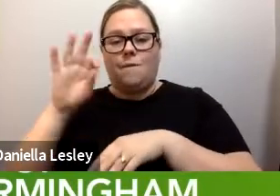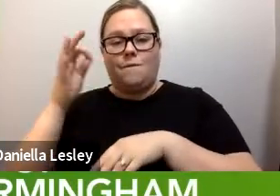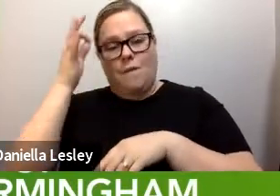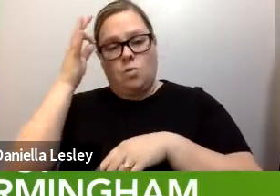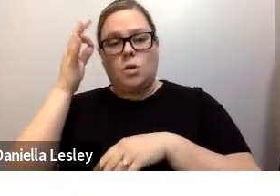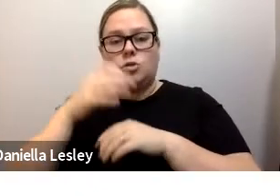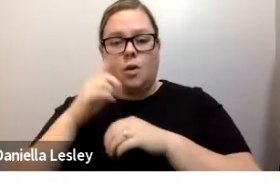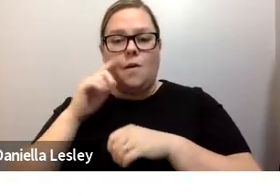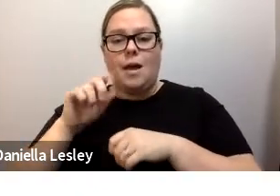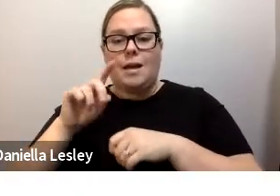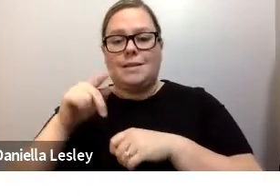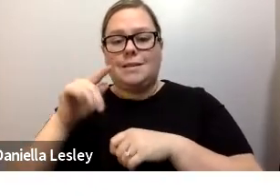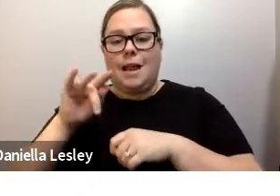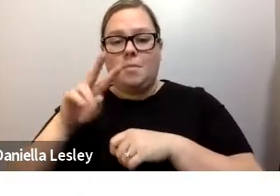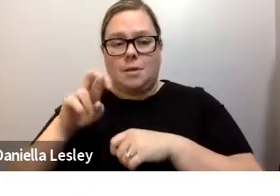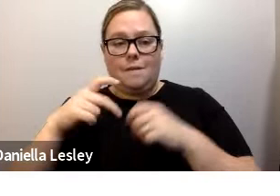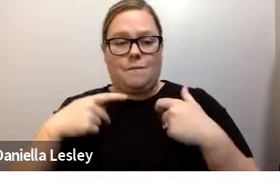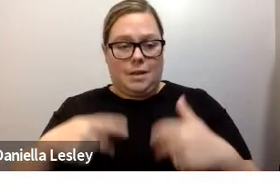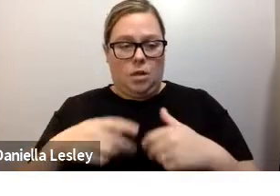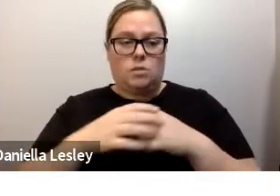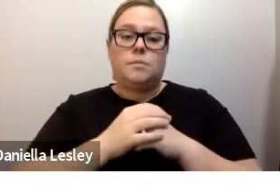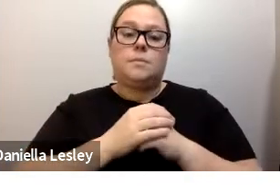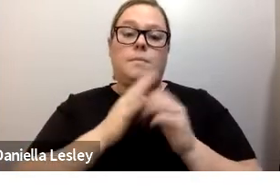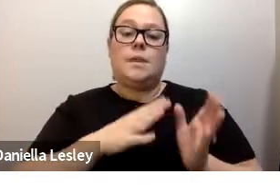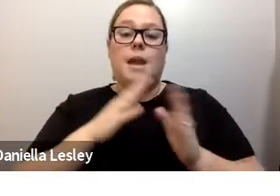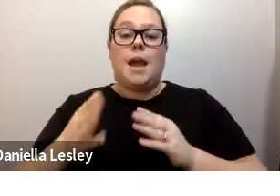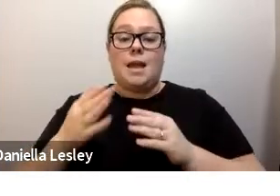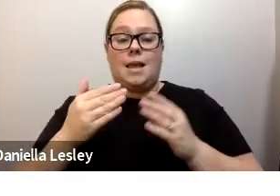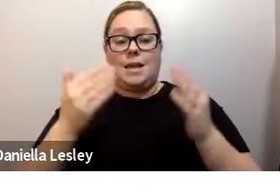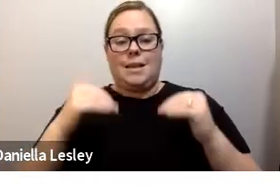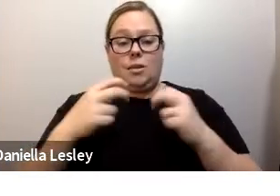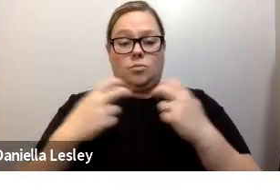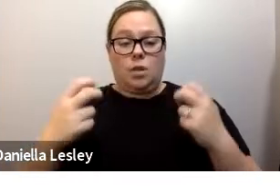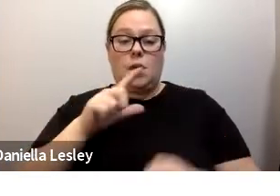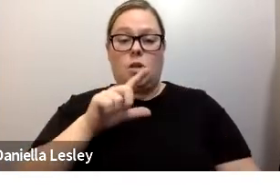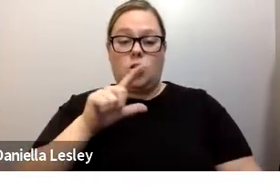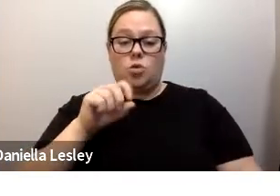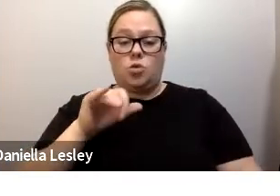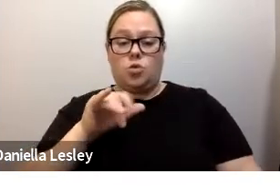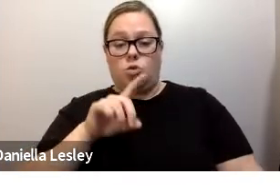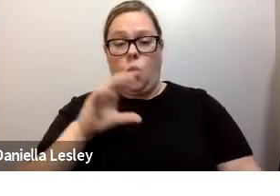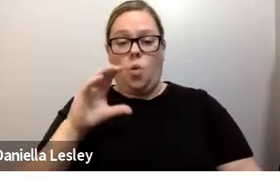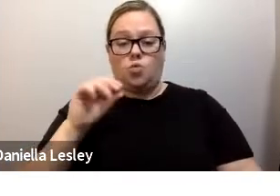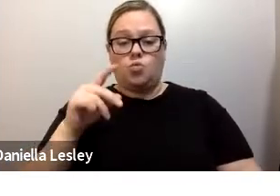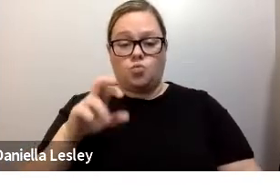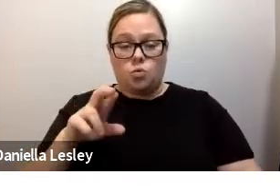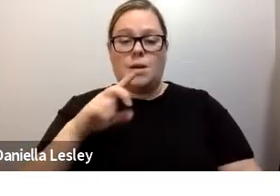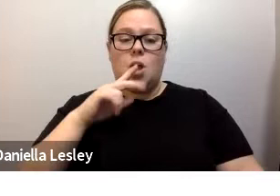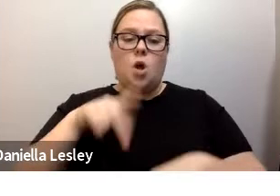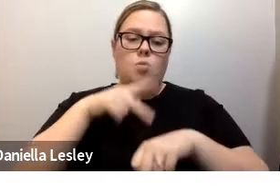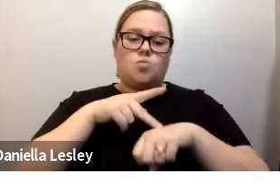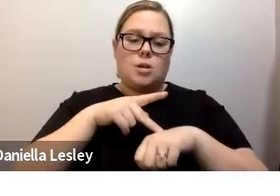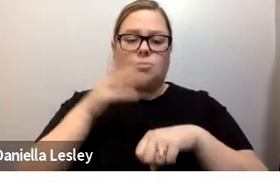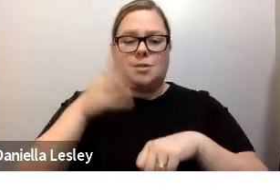Activity. Our next panelist is Mr. Lloyd Cooper. Mr. Lloyd Cooper is the principal